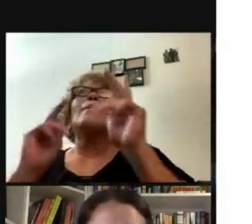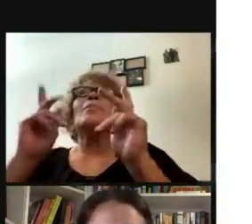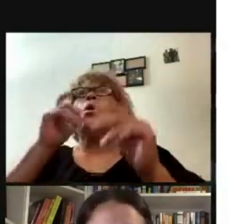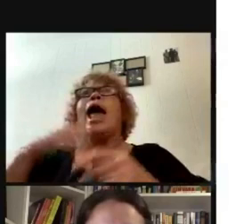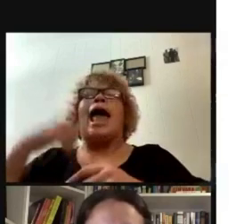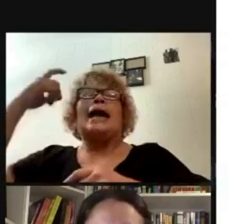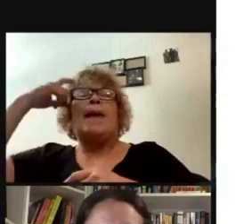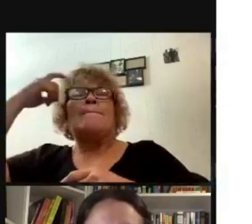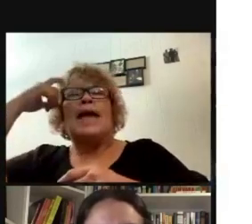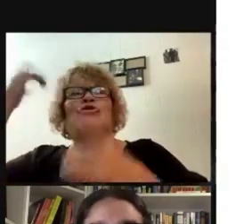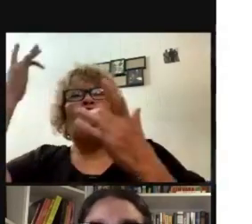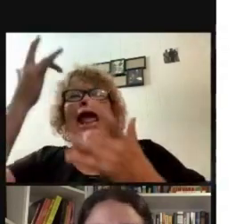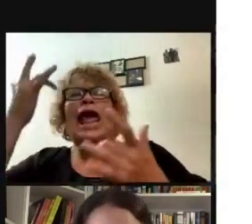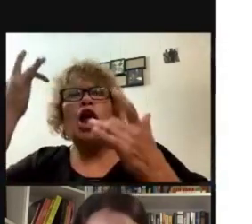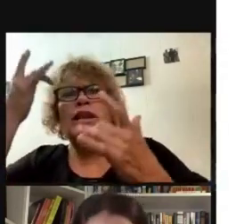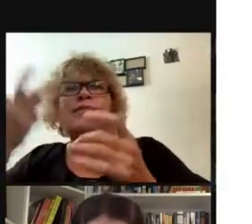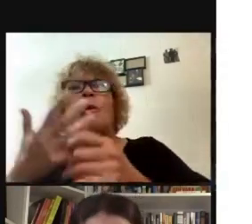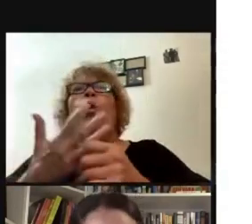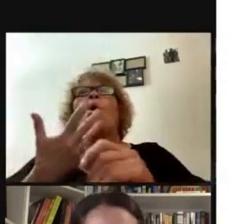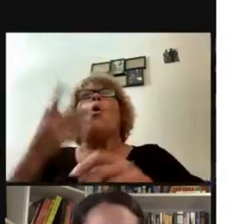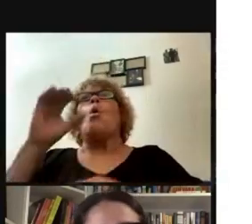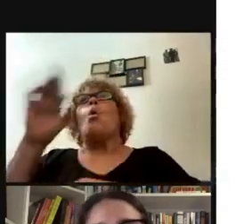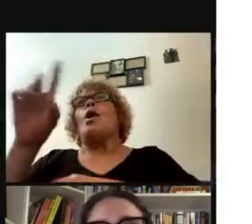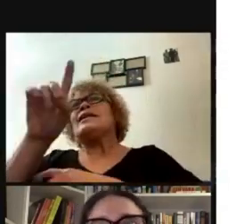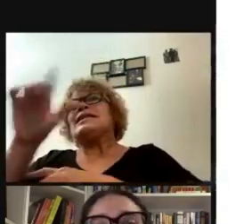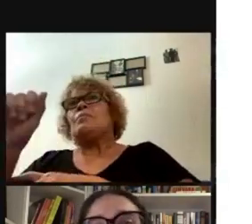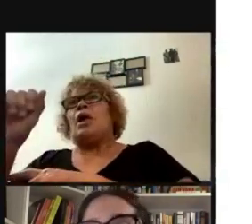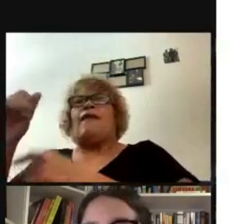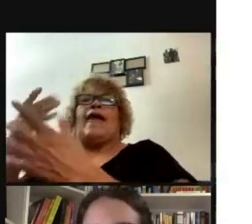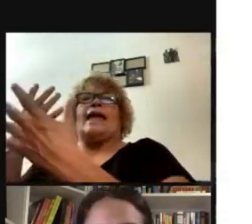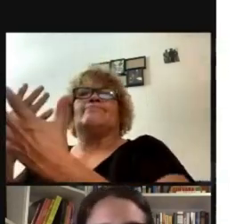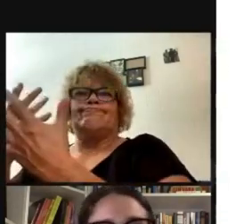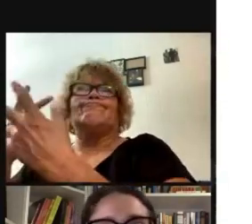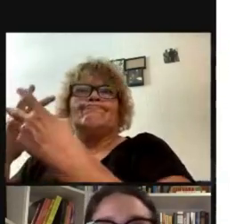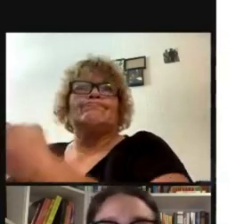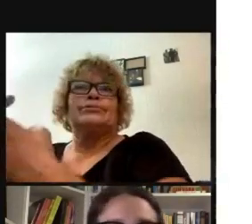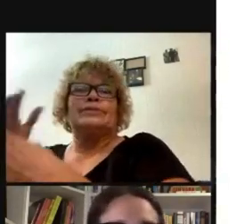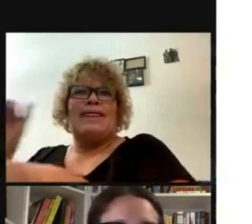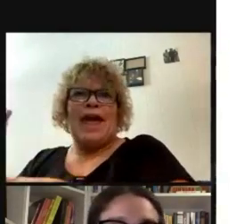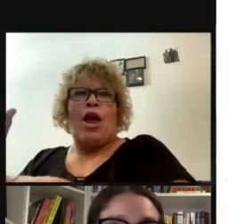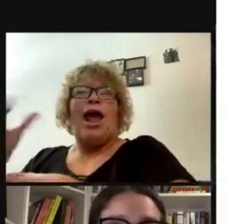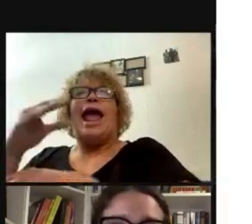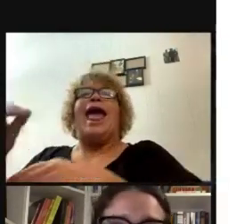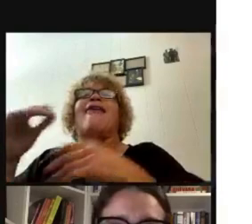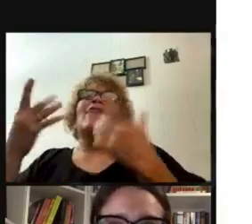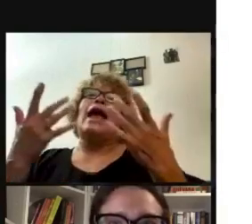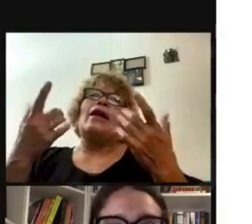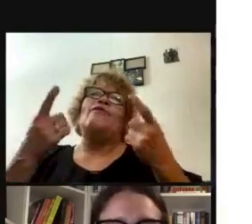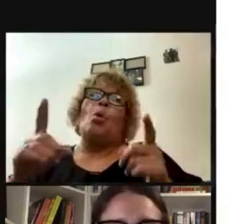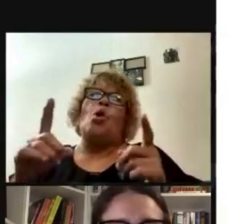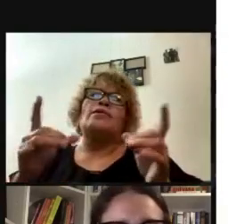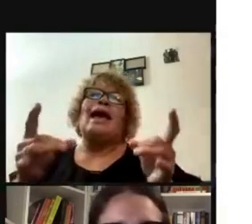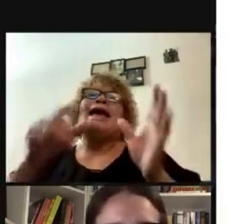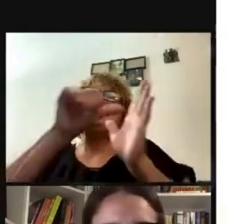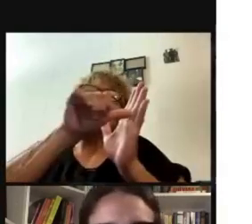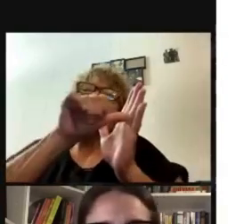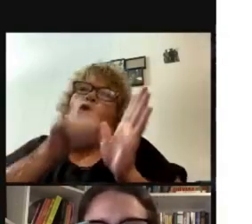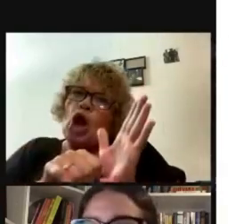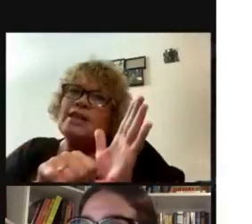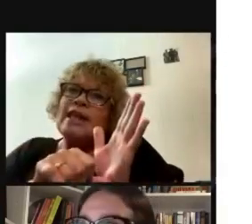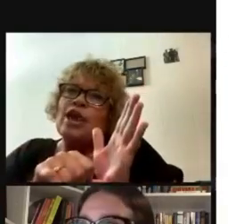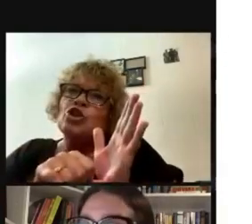mental illnesses and disabilities were confined. And then, of course, sterilization at the very extreme end.